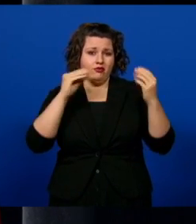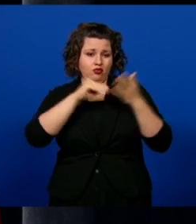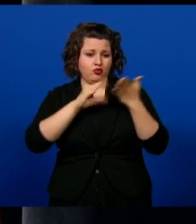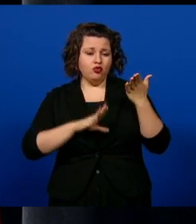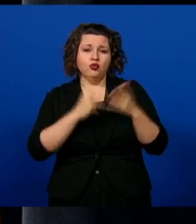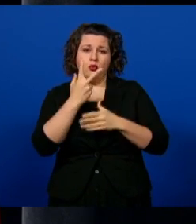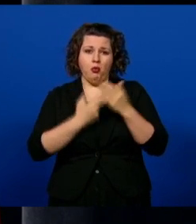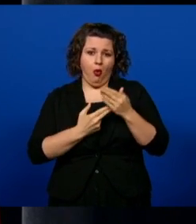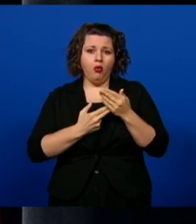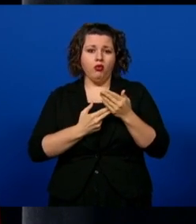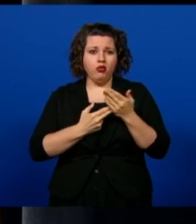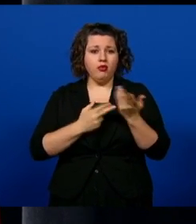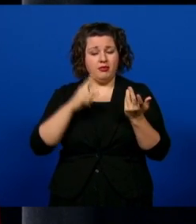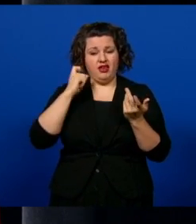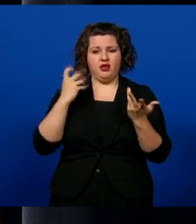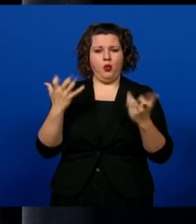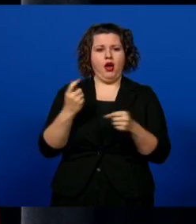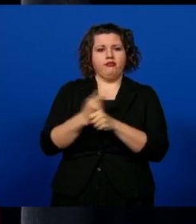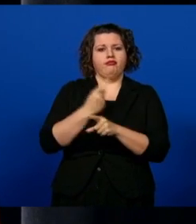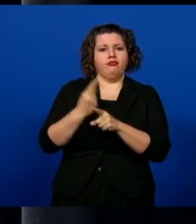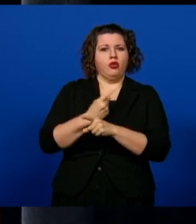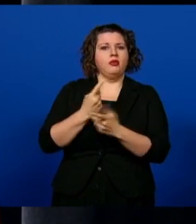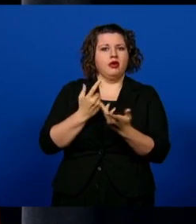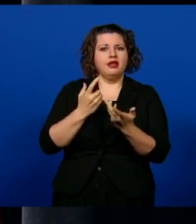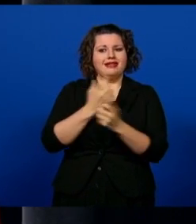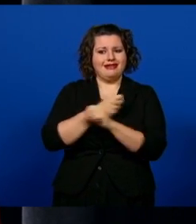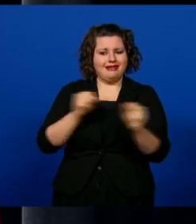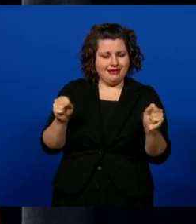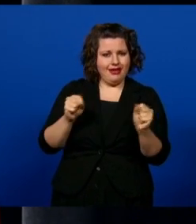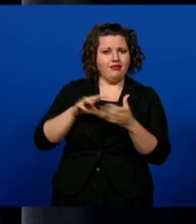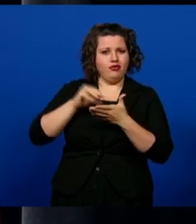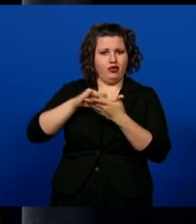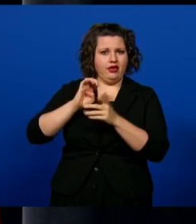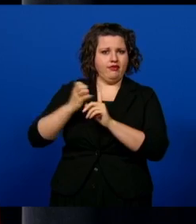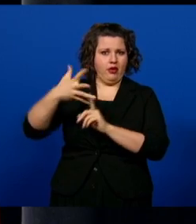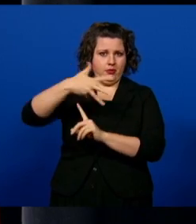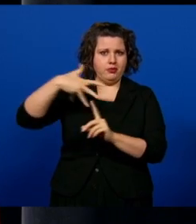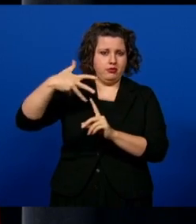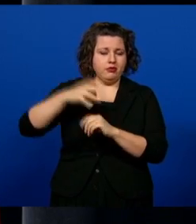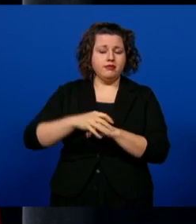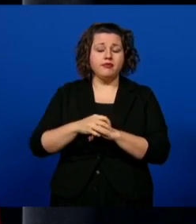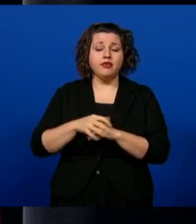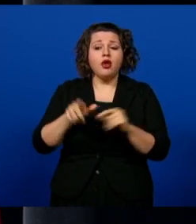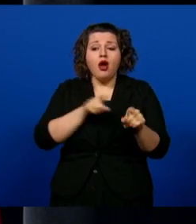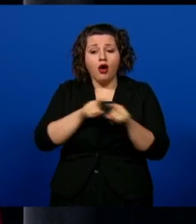design safe and appropriate learning environments within the physical spaces they have, while also